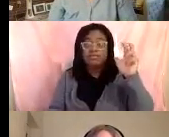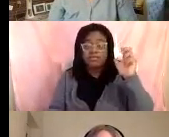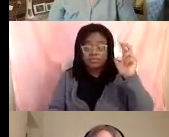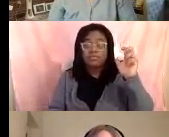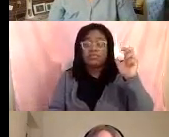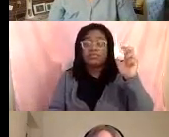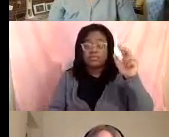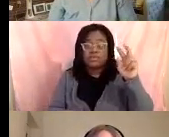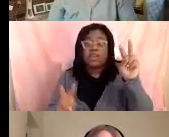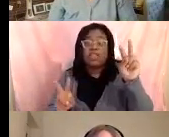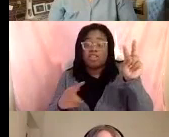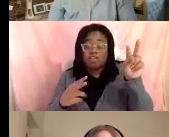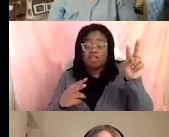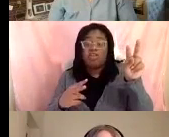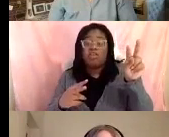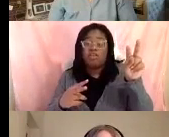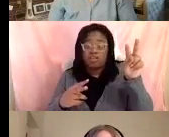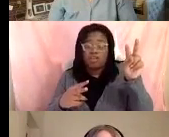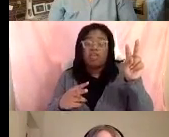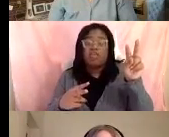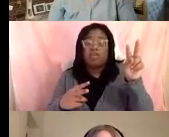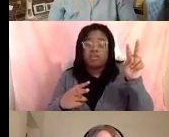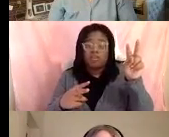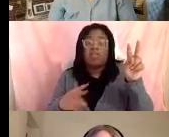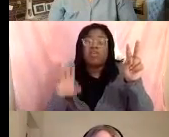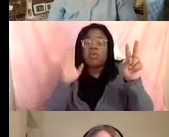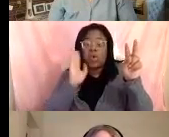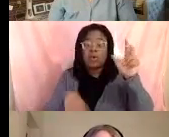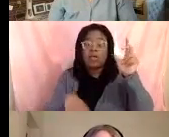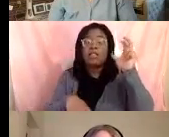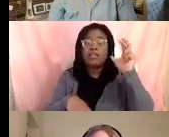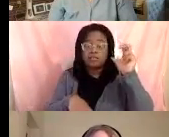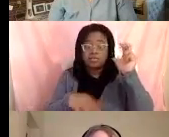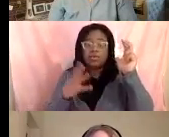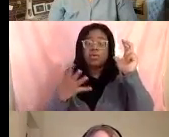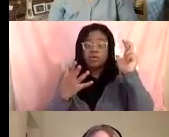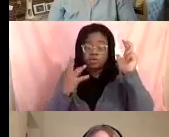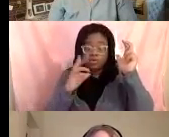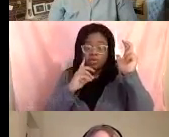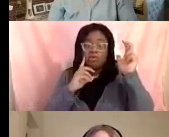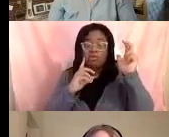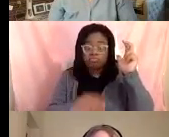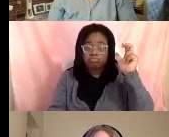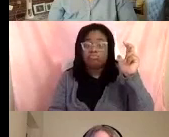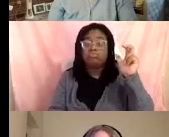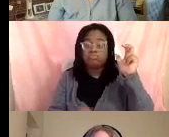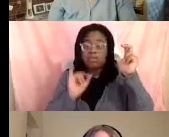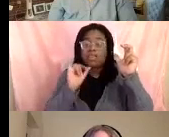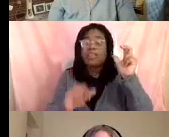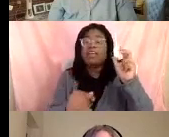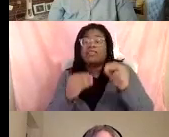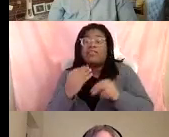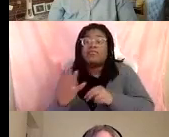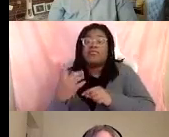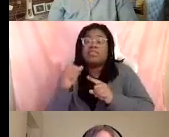and look. I want you to listen, knowing that what you're hearing is a few